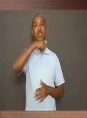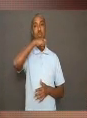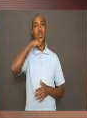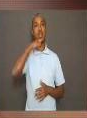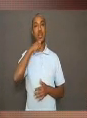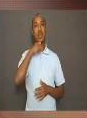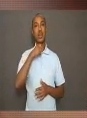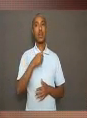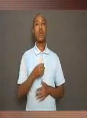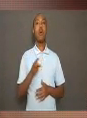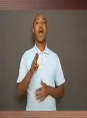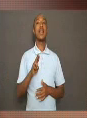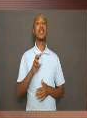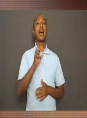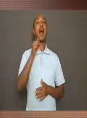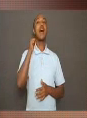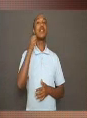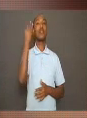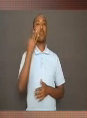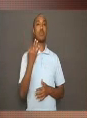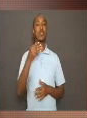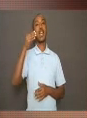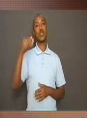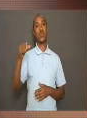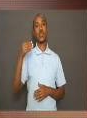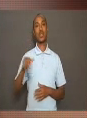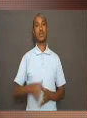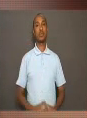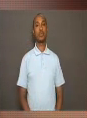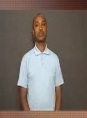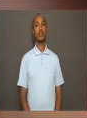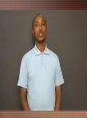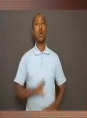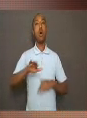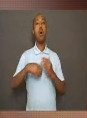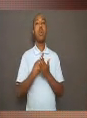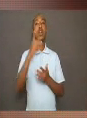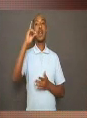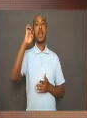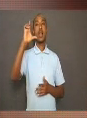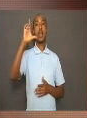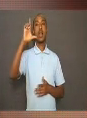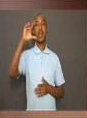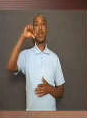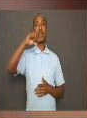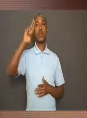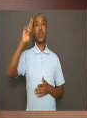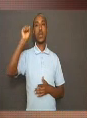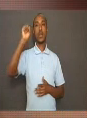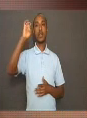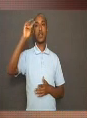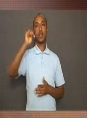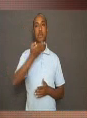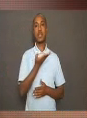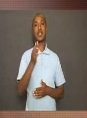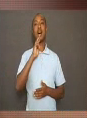solid while the other forms a solution. All deliquescent